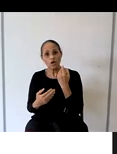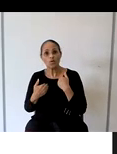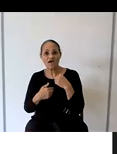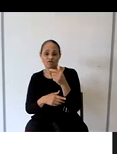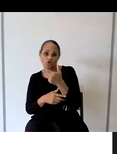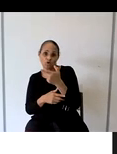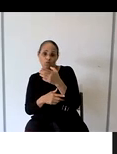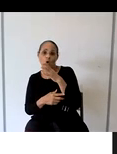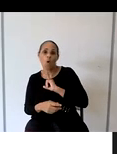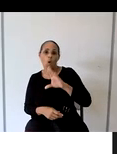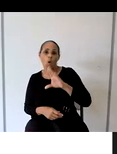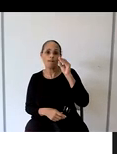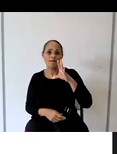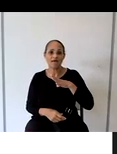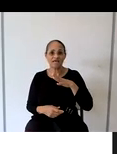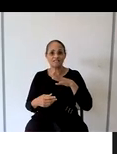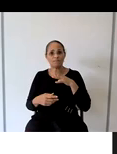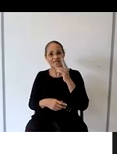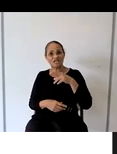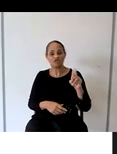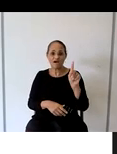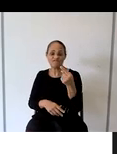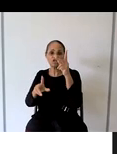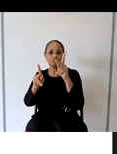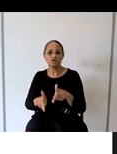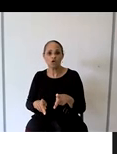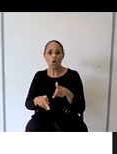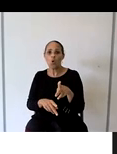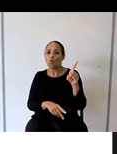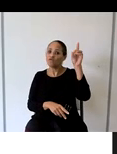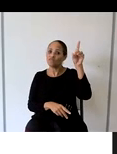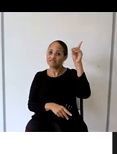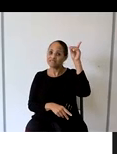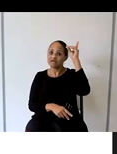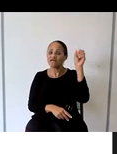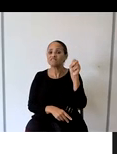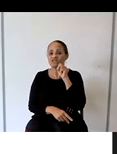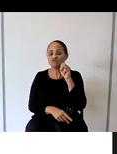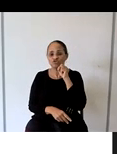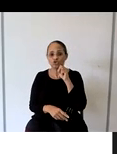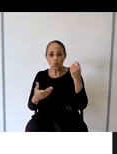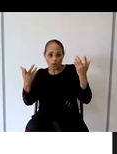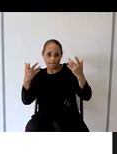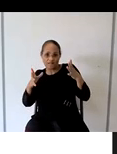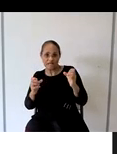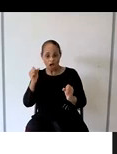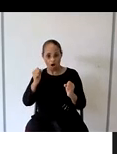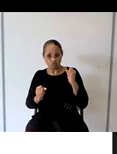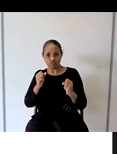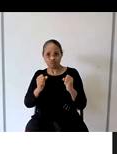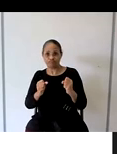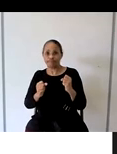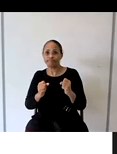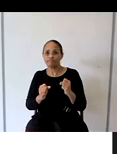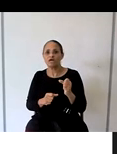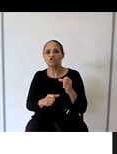man has made history as the first person with Down syndrome to complete an Ironman triathlon. Now, I'm an elite level athlete and